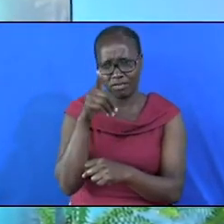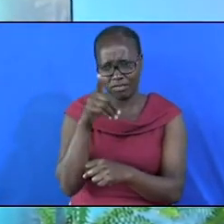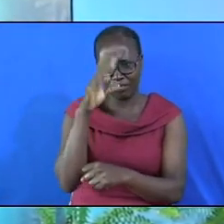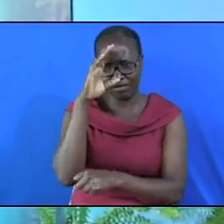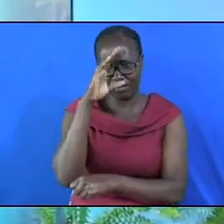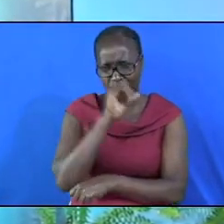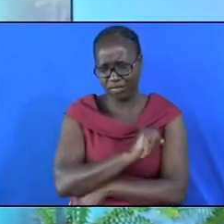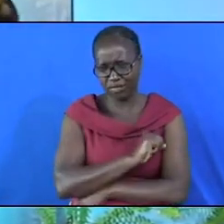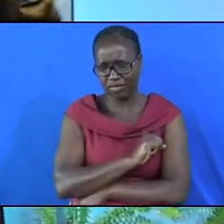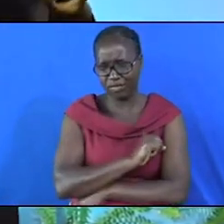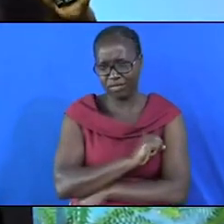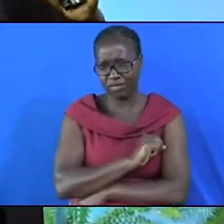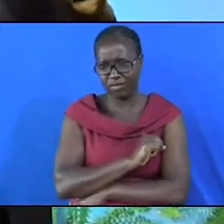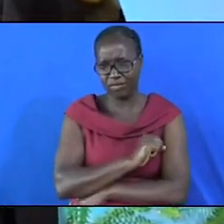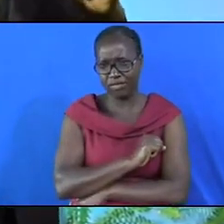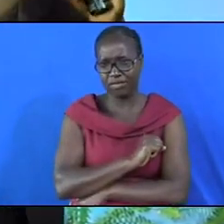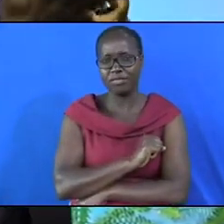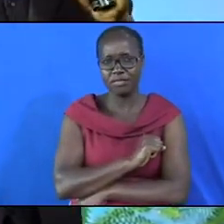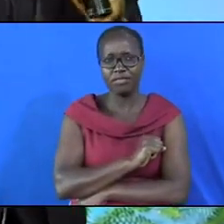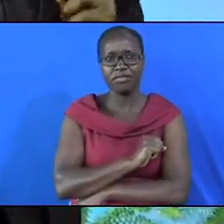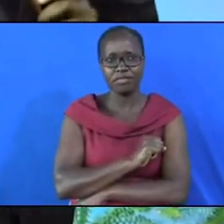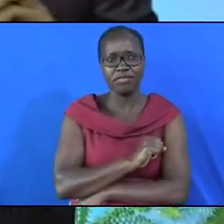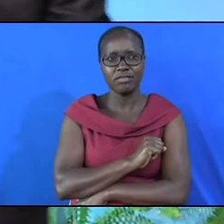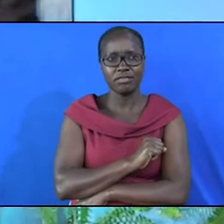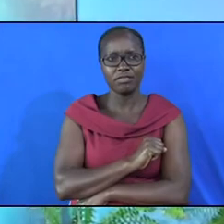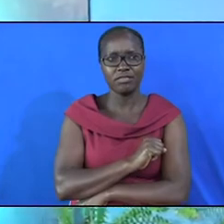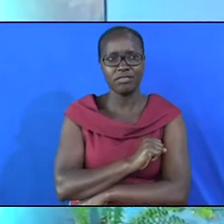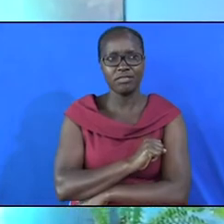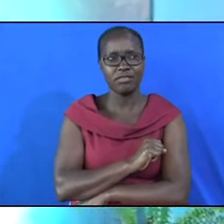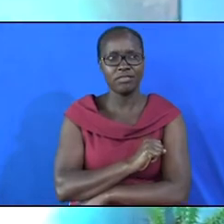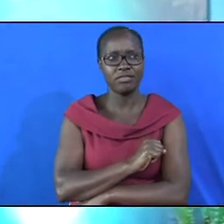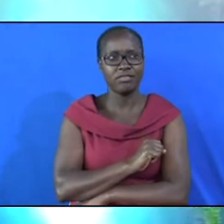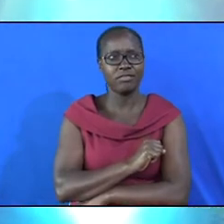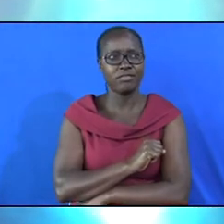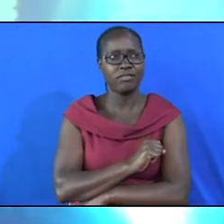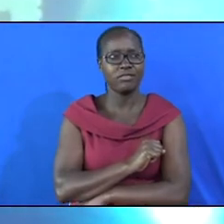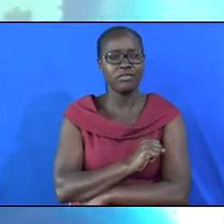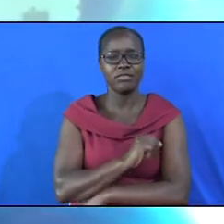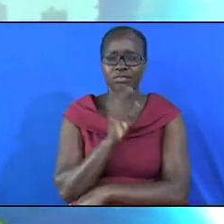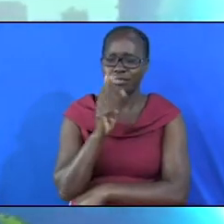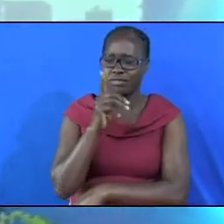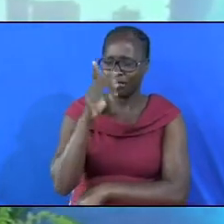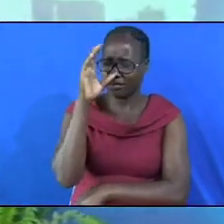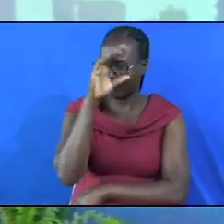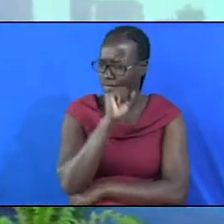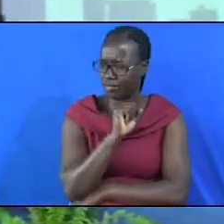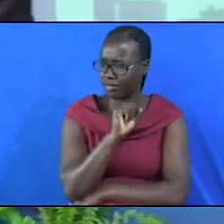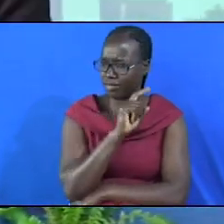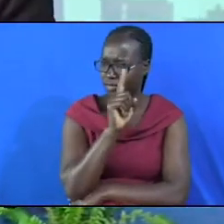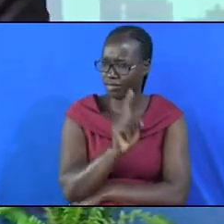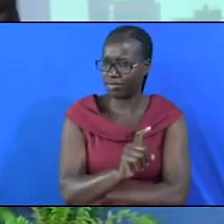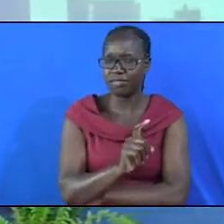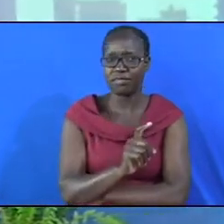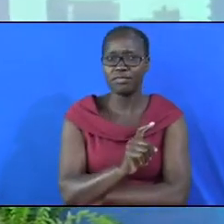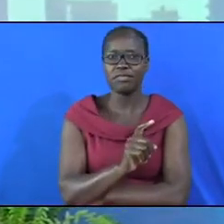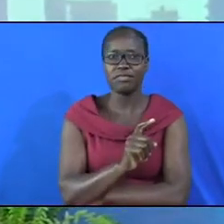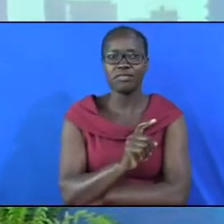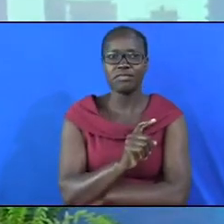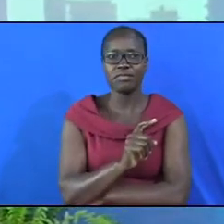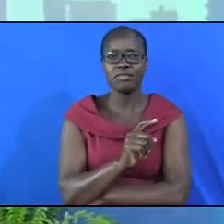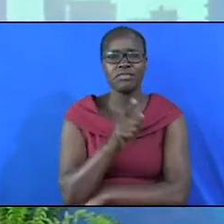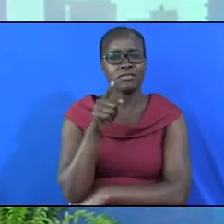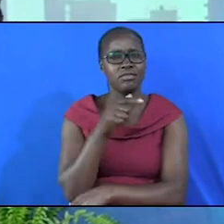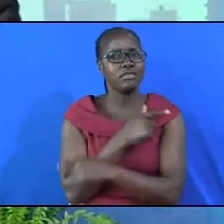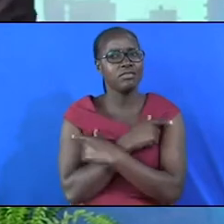what? You know, you are not talking to me. Will you be what? Will you be missed? Do you